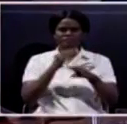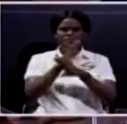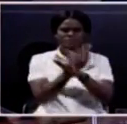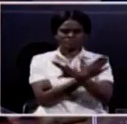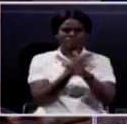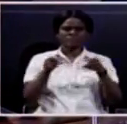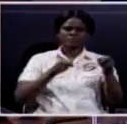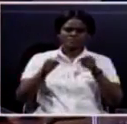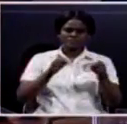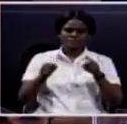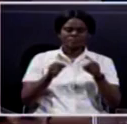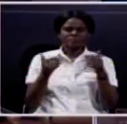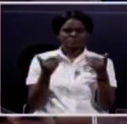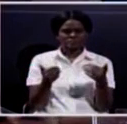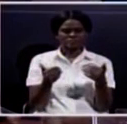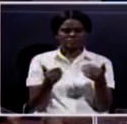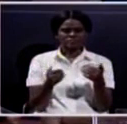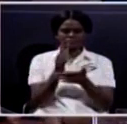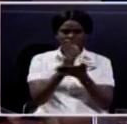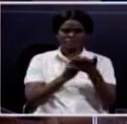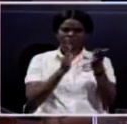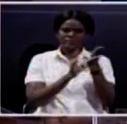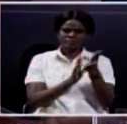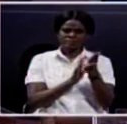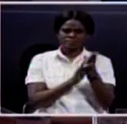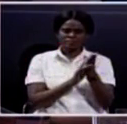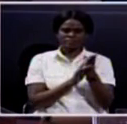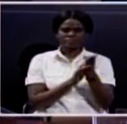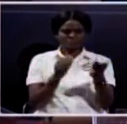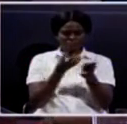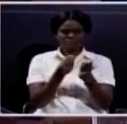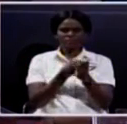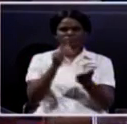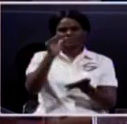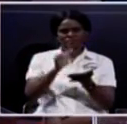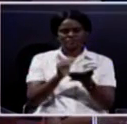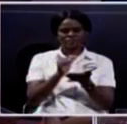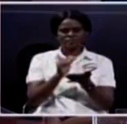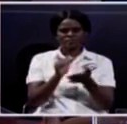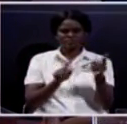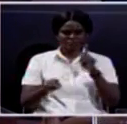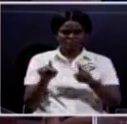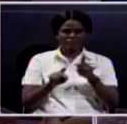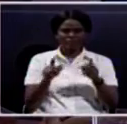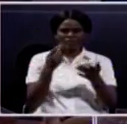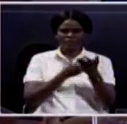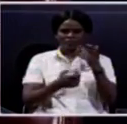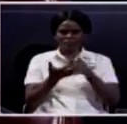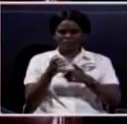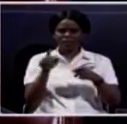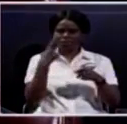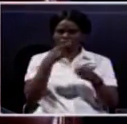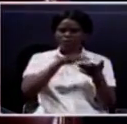this measure where you've drastically, for some schools, reduced the fees? Where are the people getting the consultations from those who are